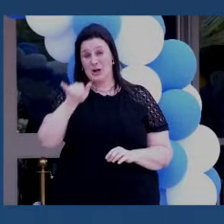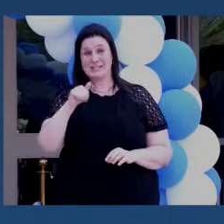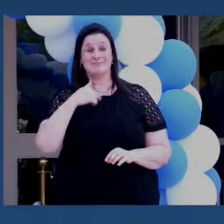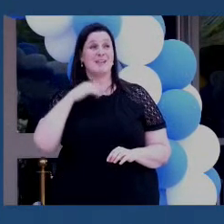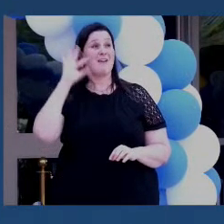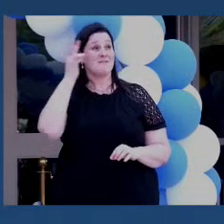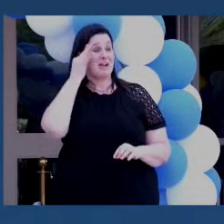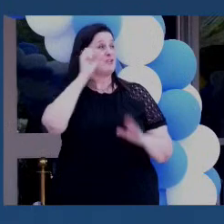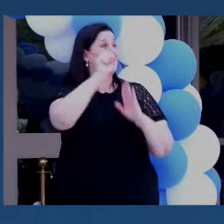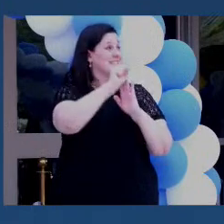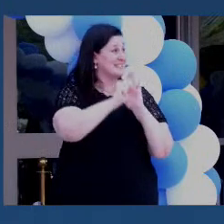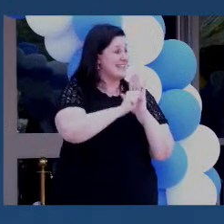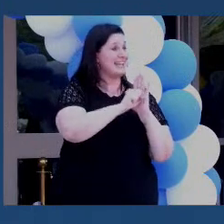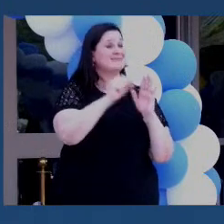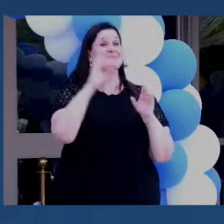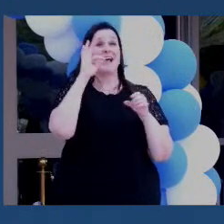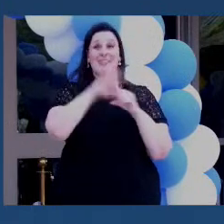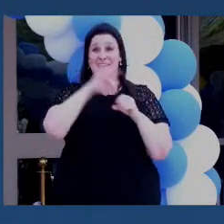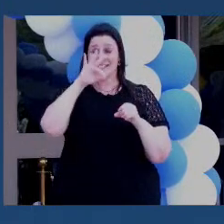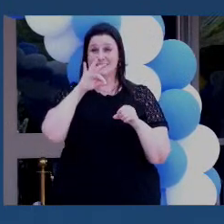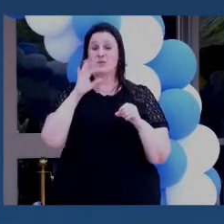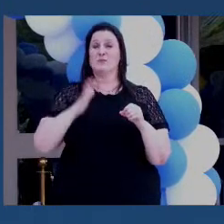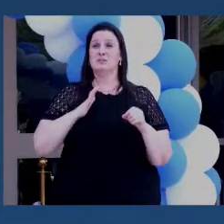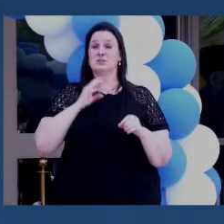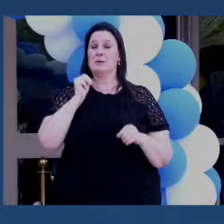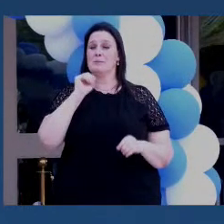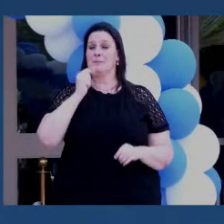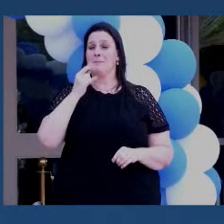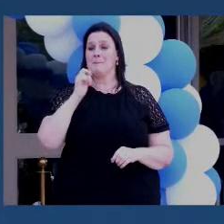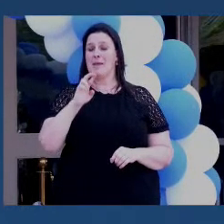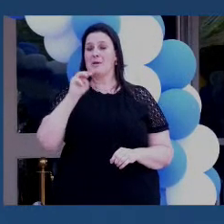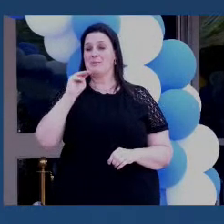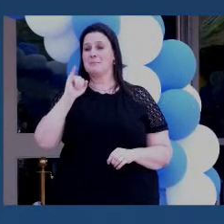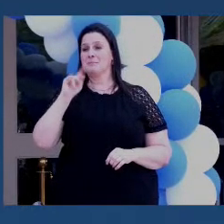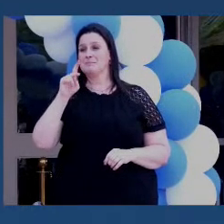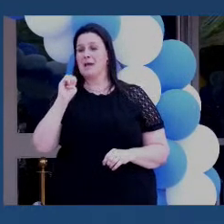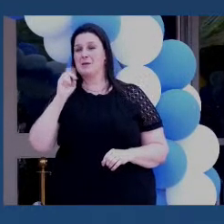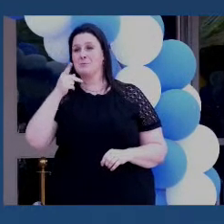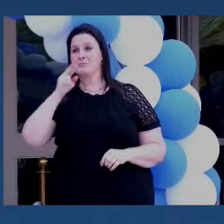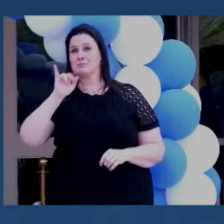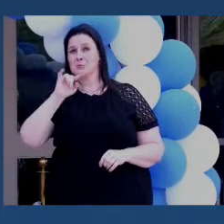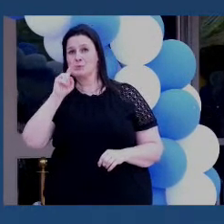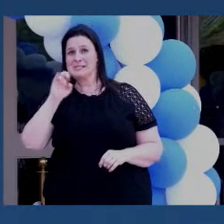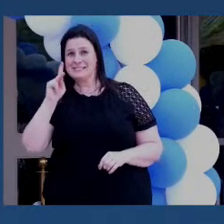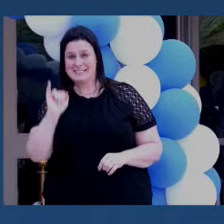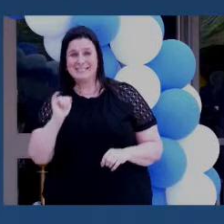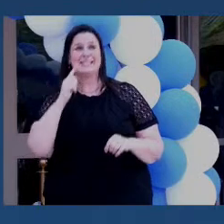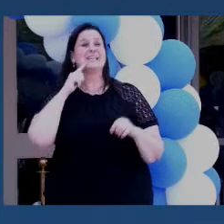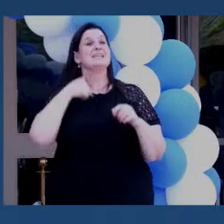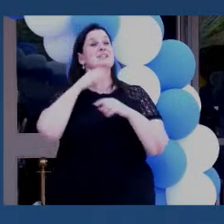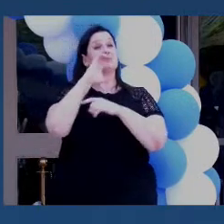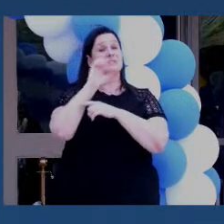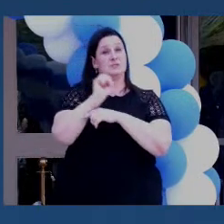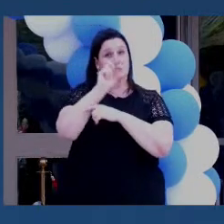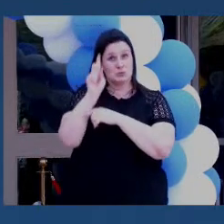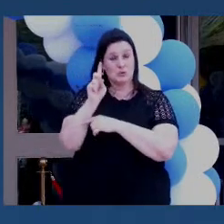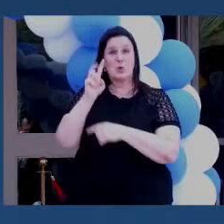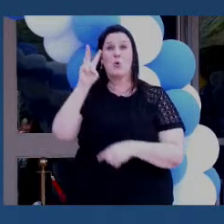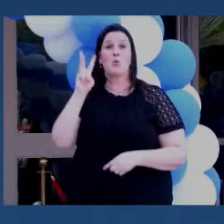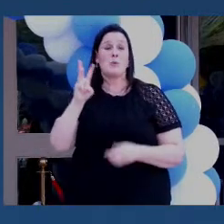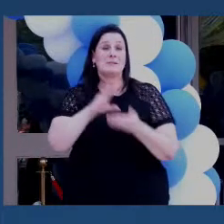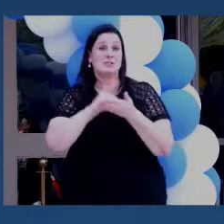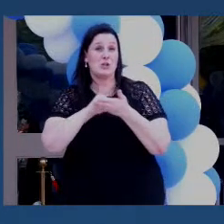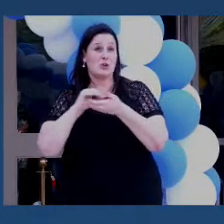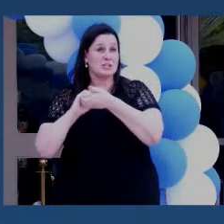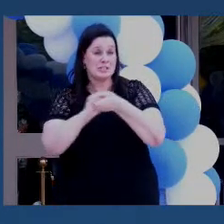elected officials, Mayor Mike Pritchett, the Christina School District, and the Delaware Department of Education and the Wilmington Learning Collaborative